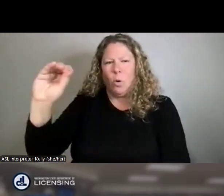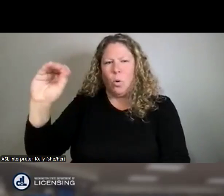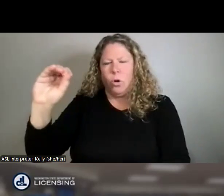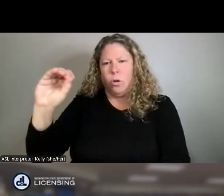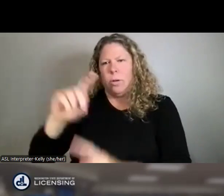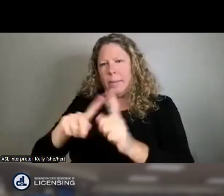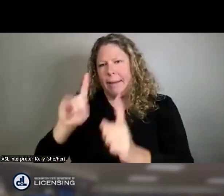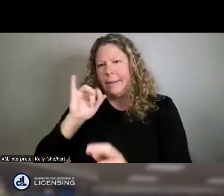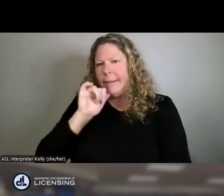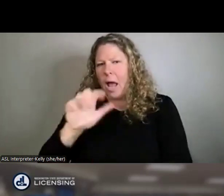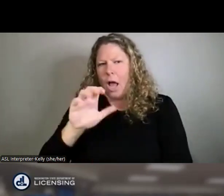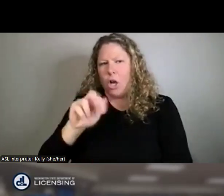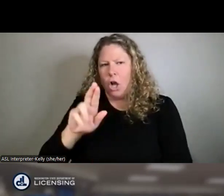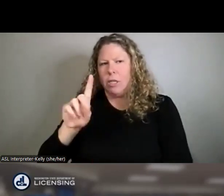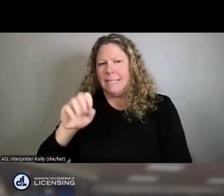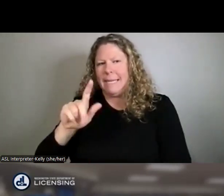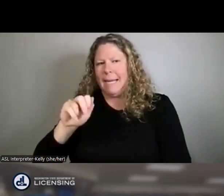there.